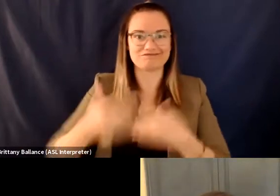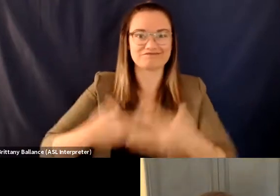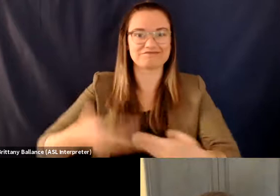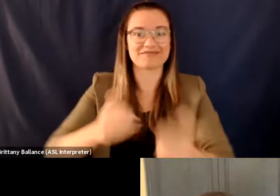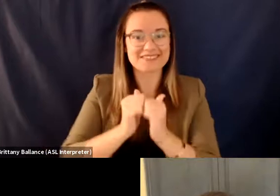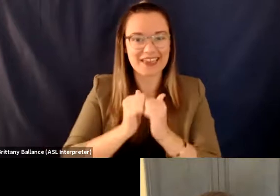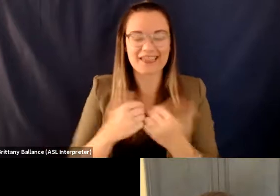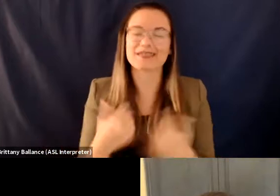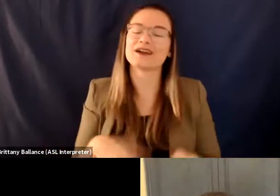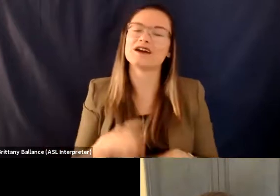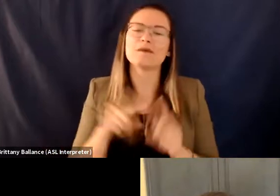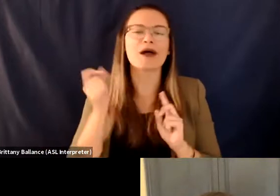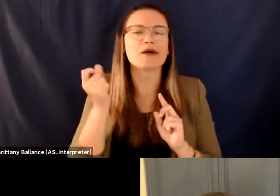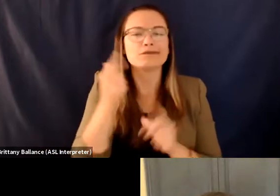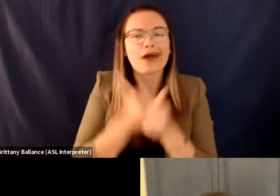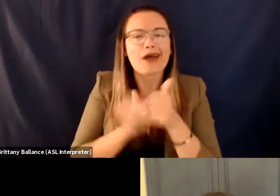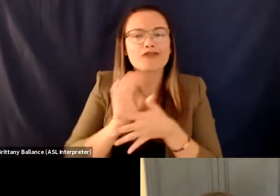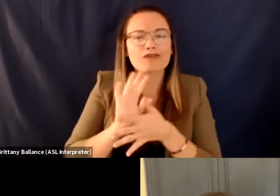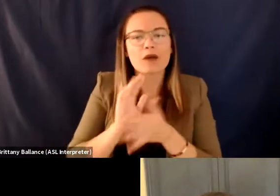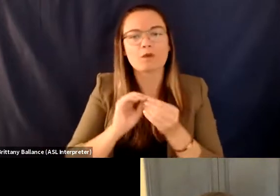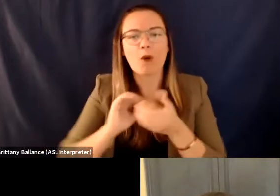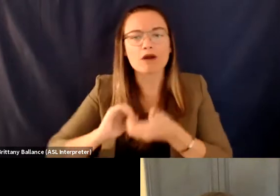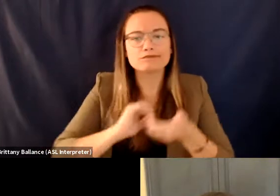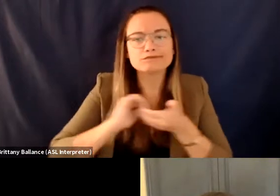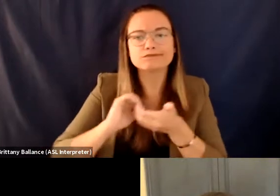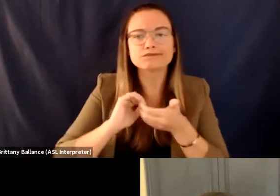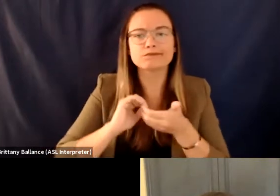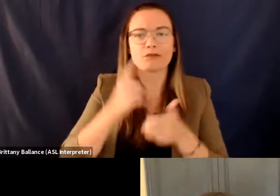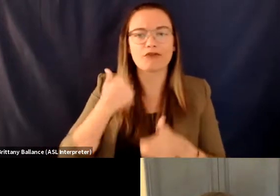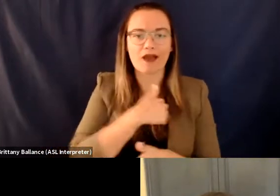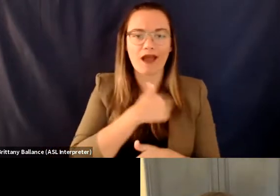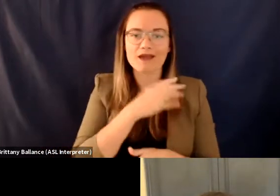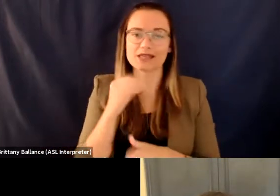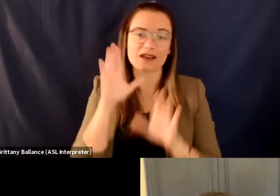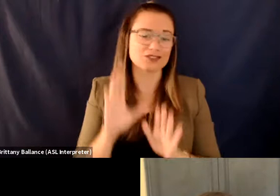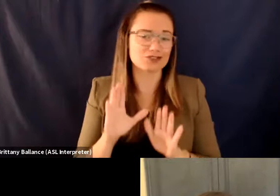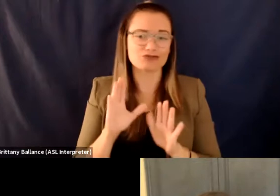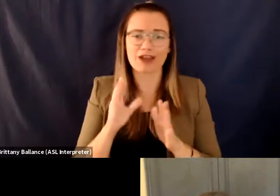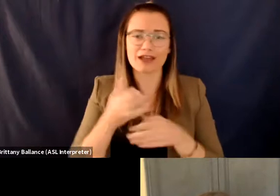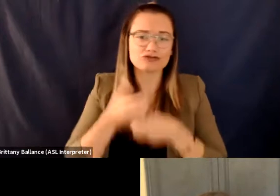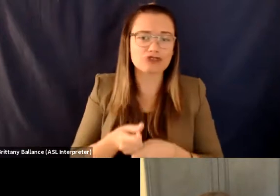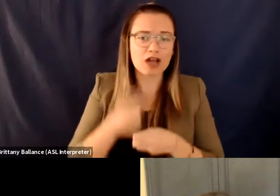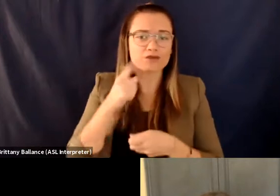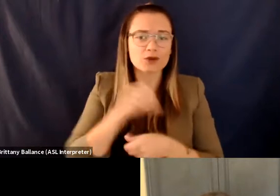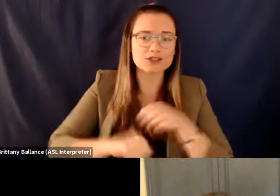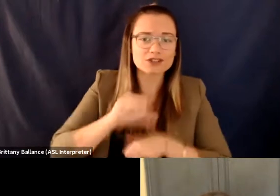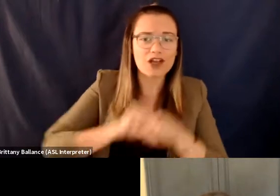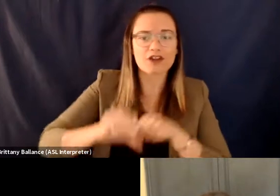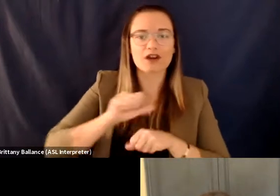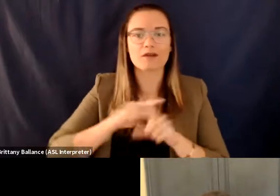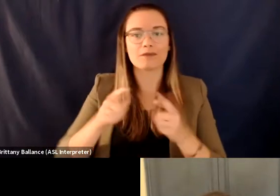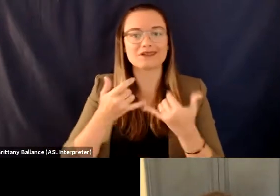I think every film is a kind of new collaboration for us. And we have such a great shorthand and a trust in each other, but we're sort of